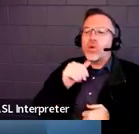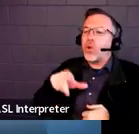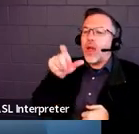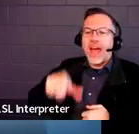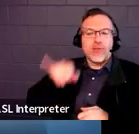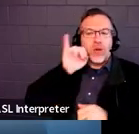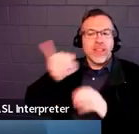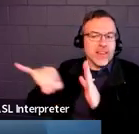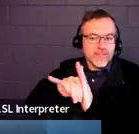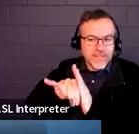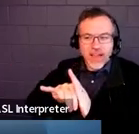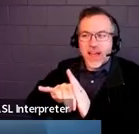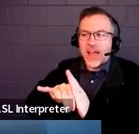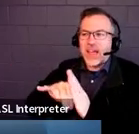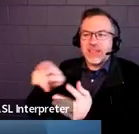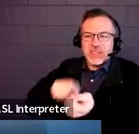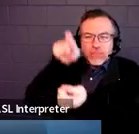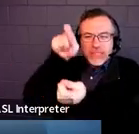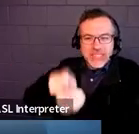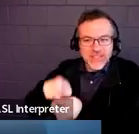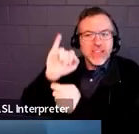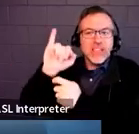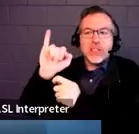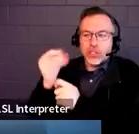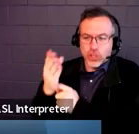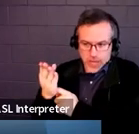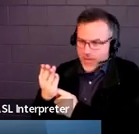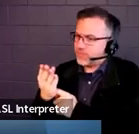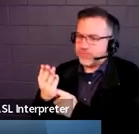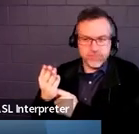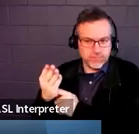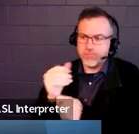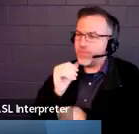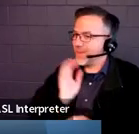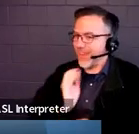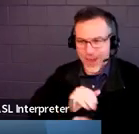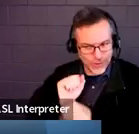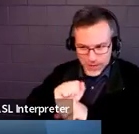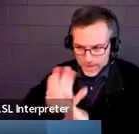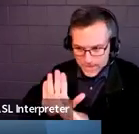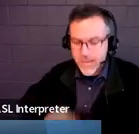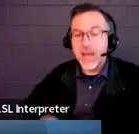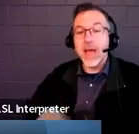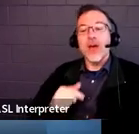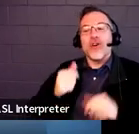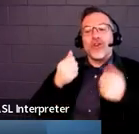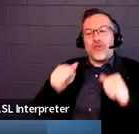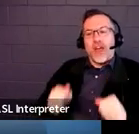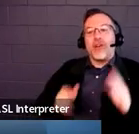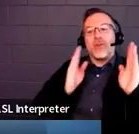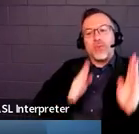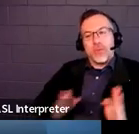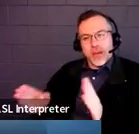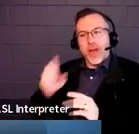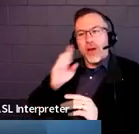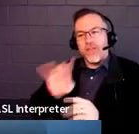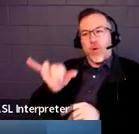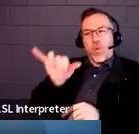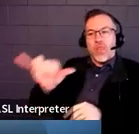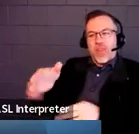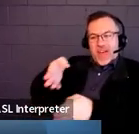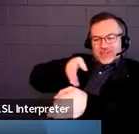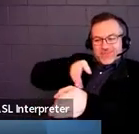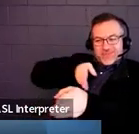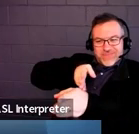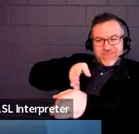a specific job. What we are trying to do is to prepare them for the industry and prepare their